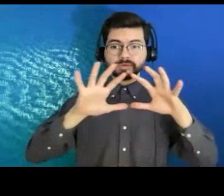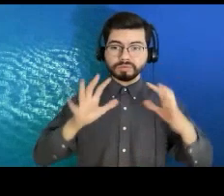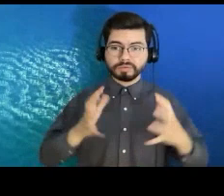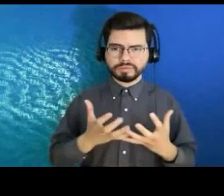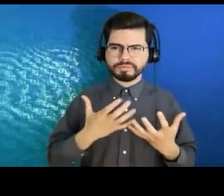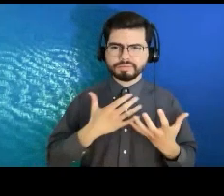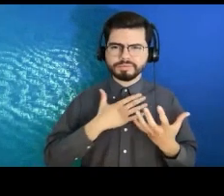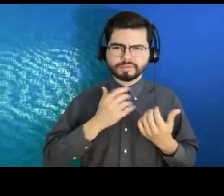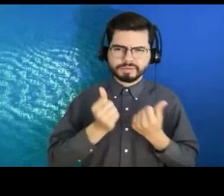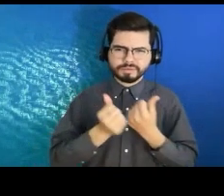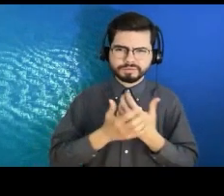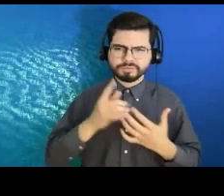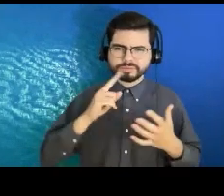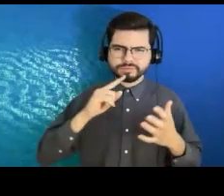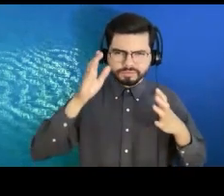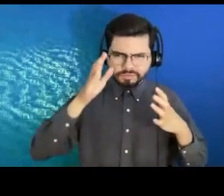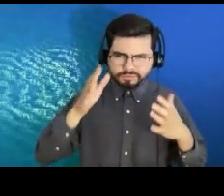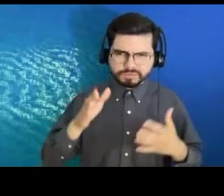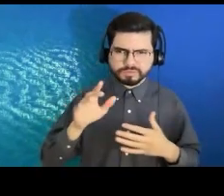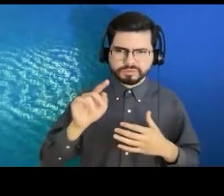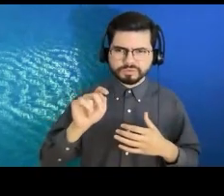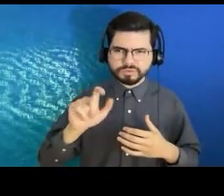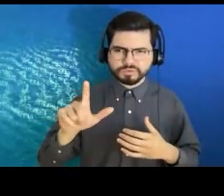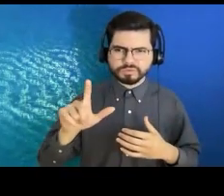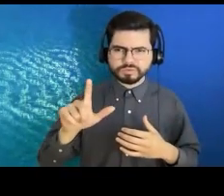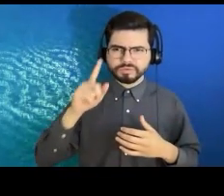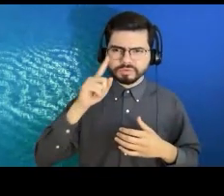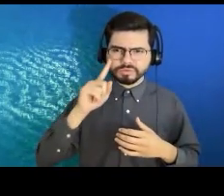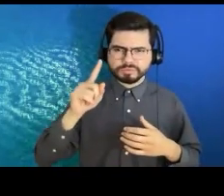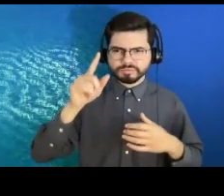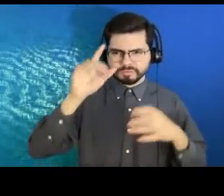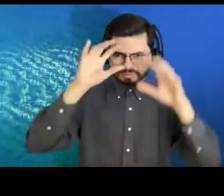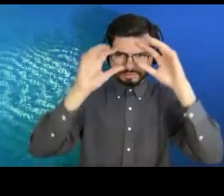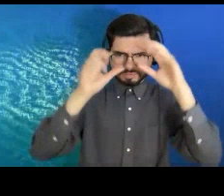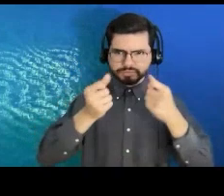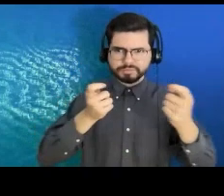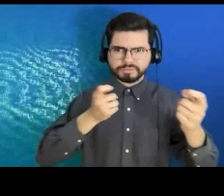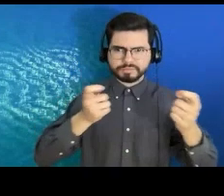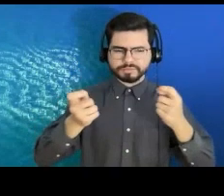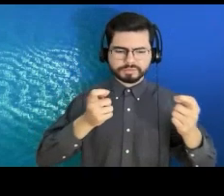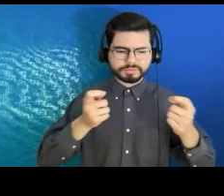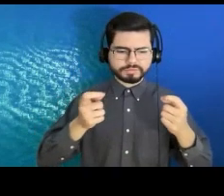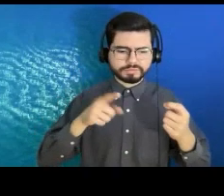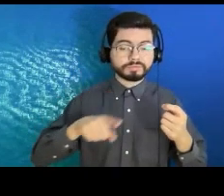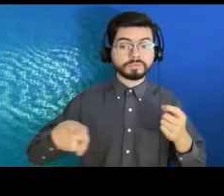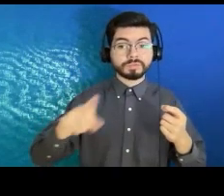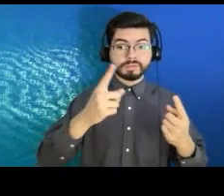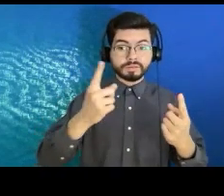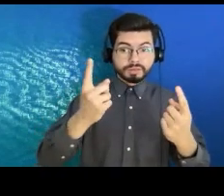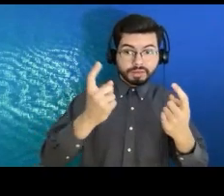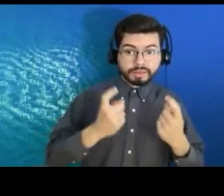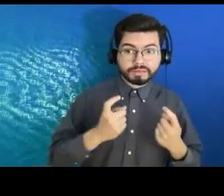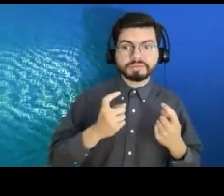do that. So the questions that I got in advance were the ones that are asked by people who've been here for a long time.